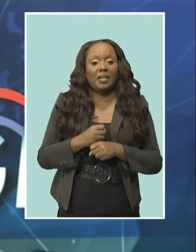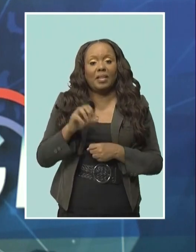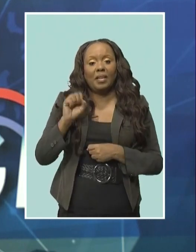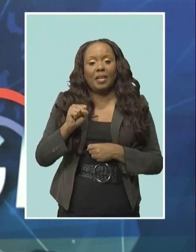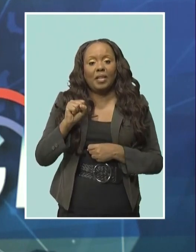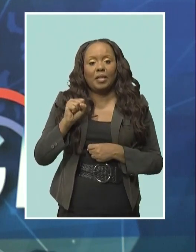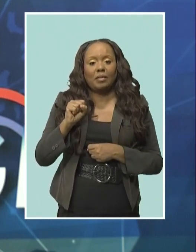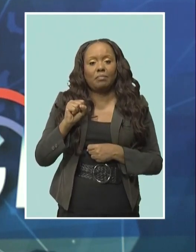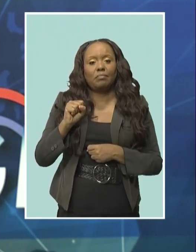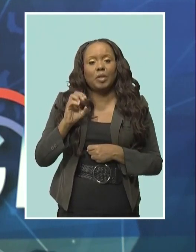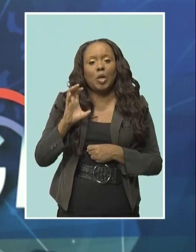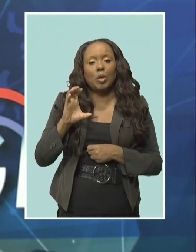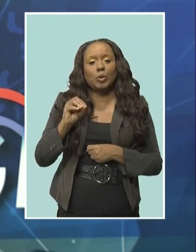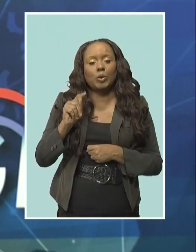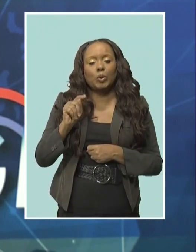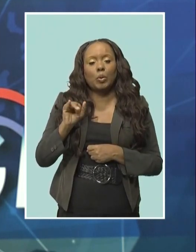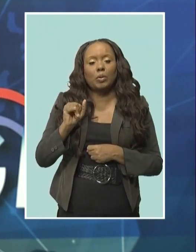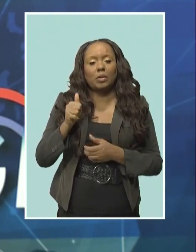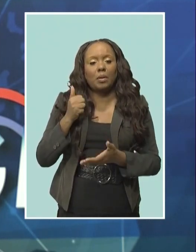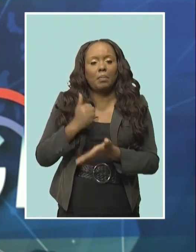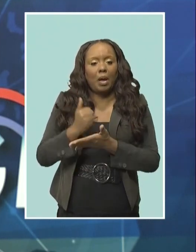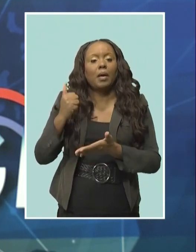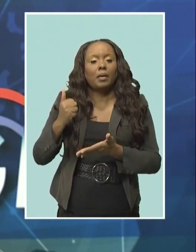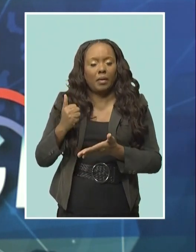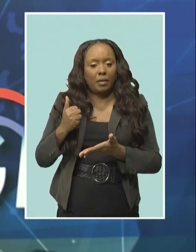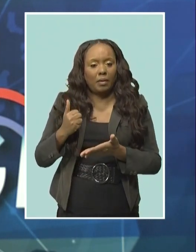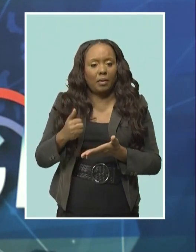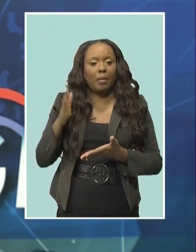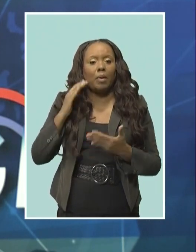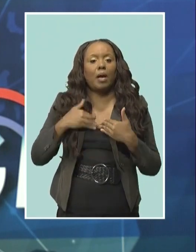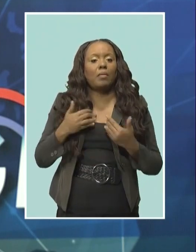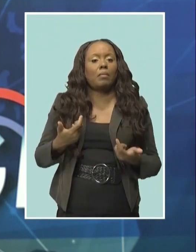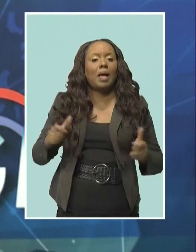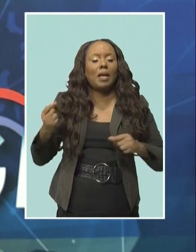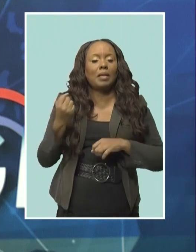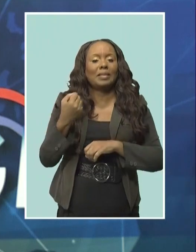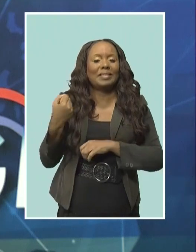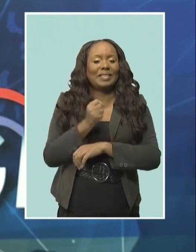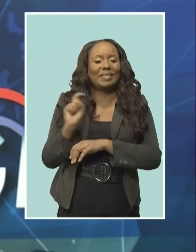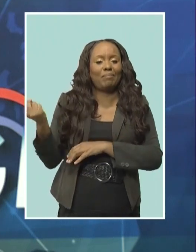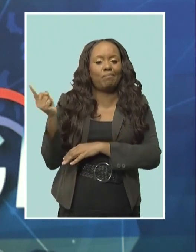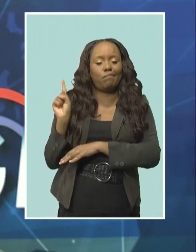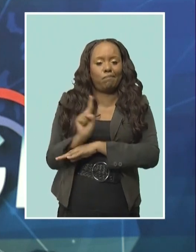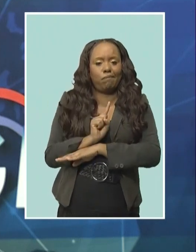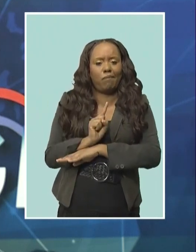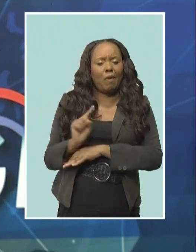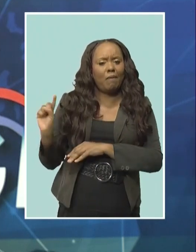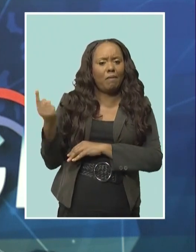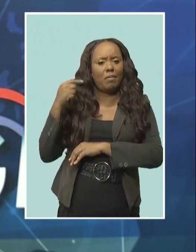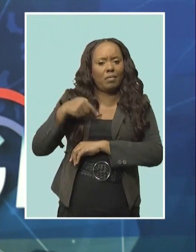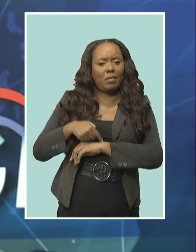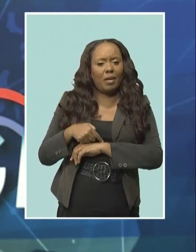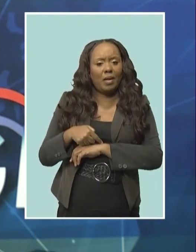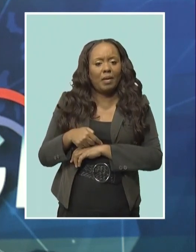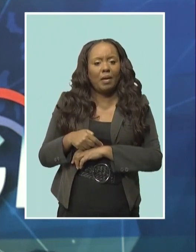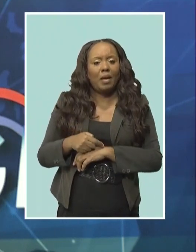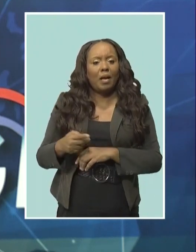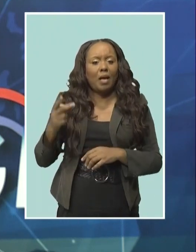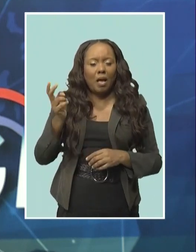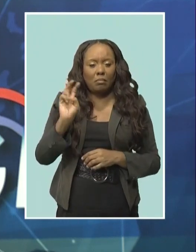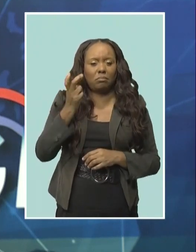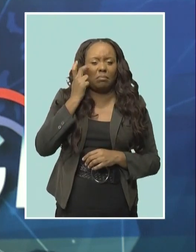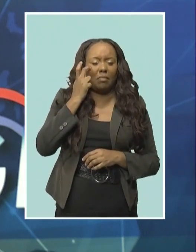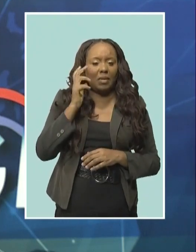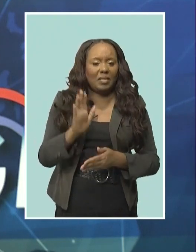Monarch competition will definitely be a stage for inclusion, as for the first time in the competition's history, a visually